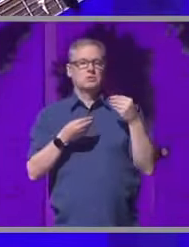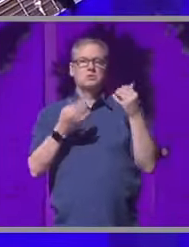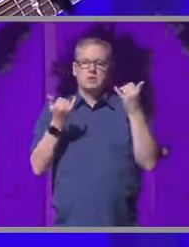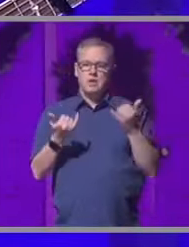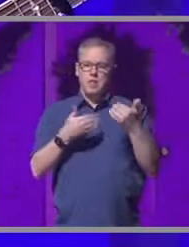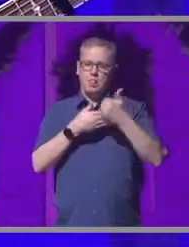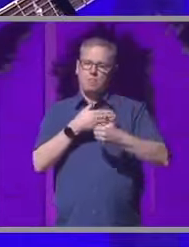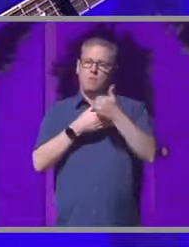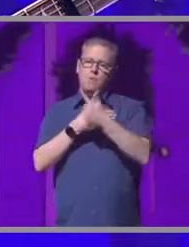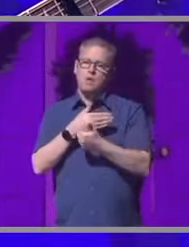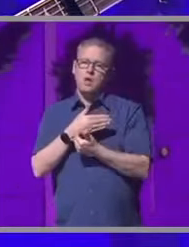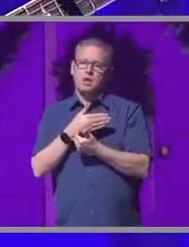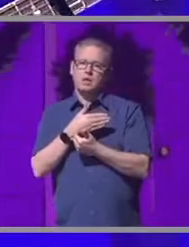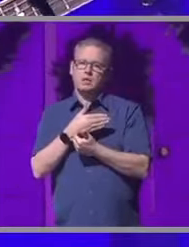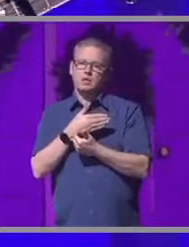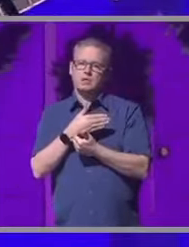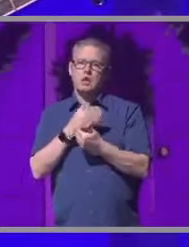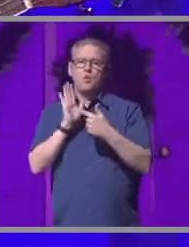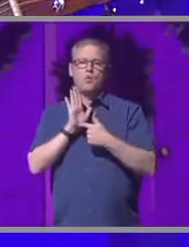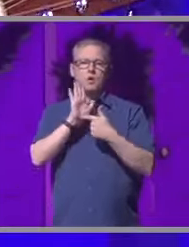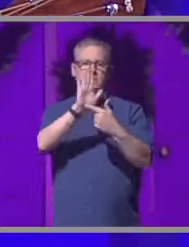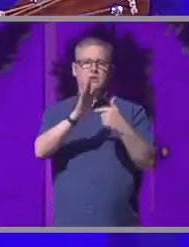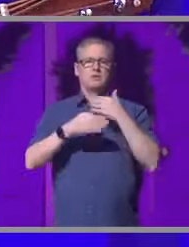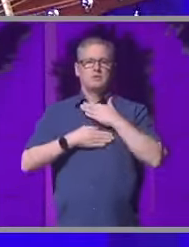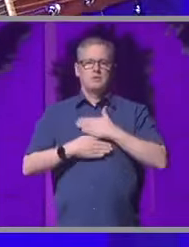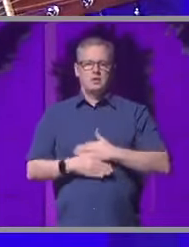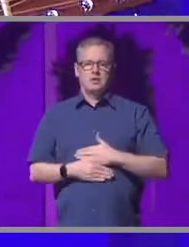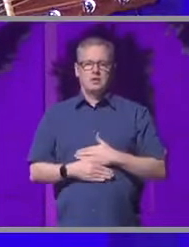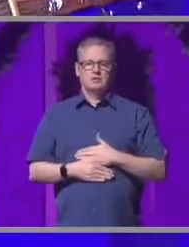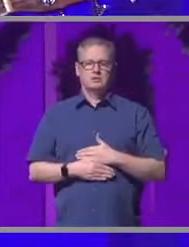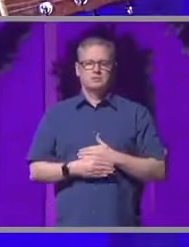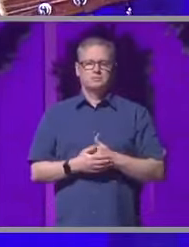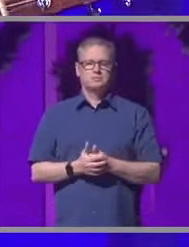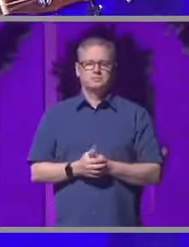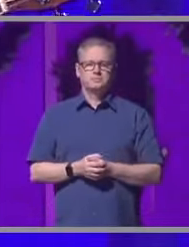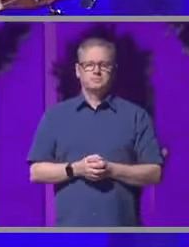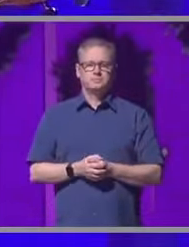take the bread that represents his body.